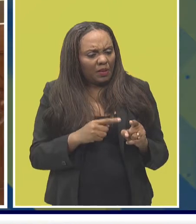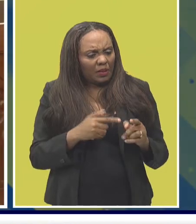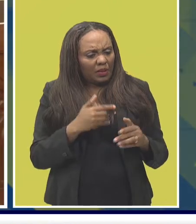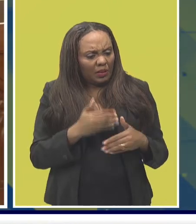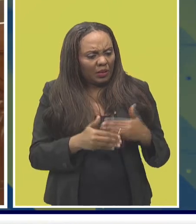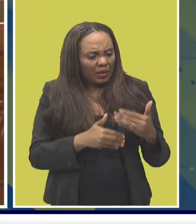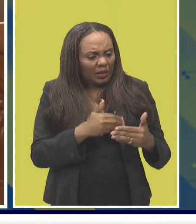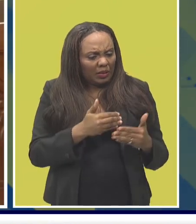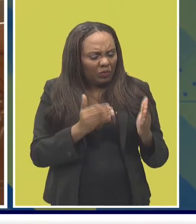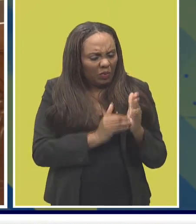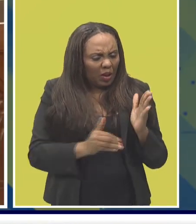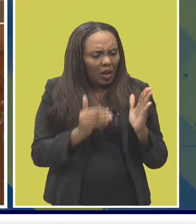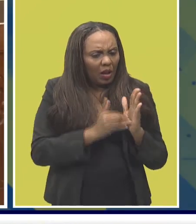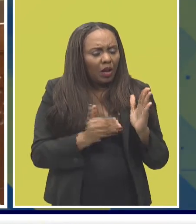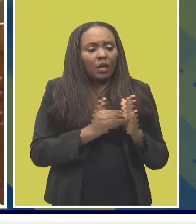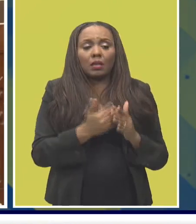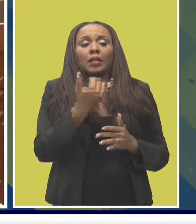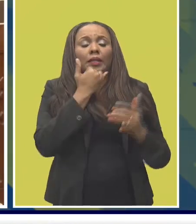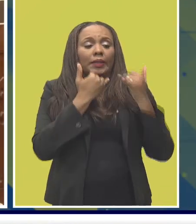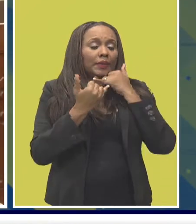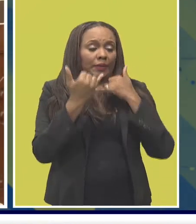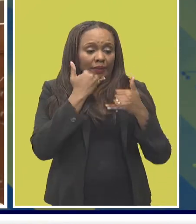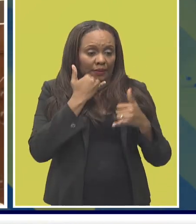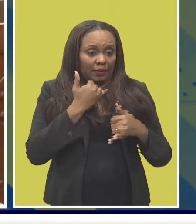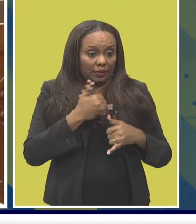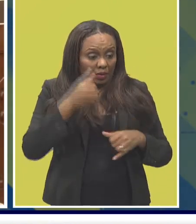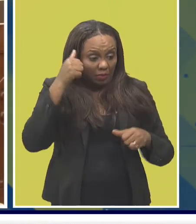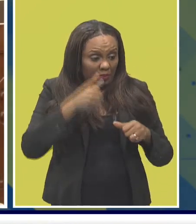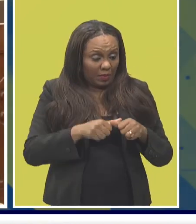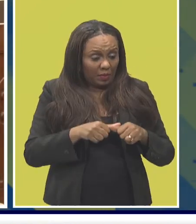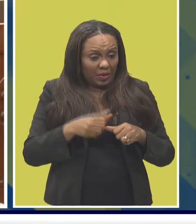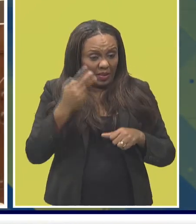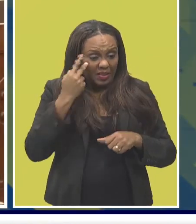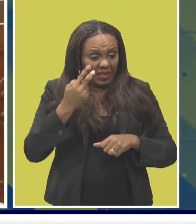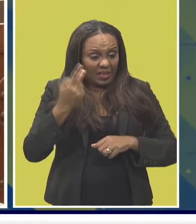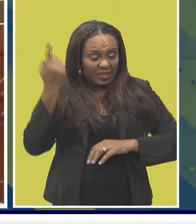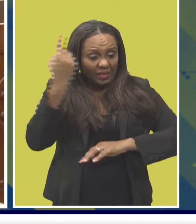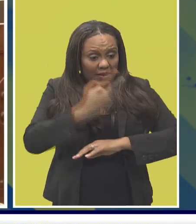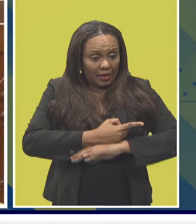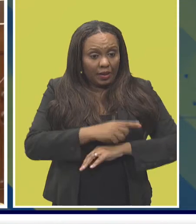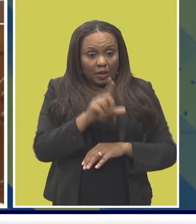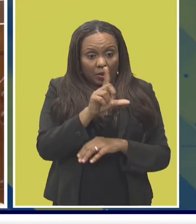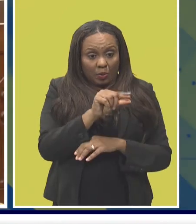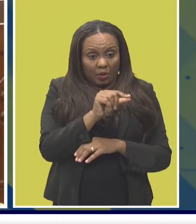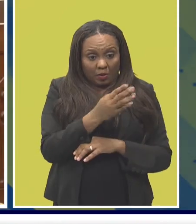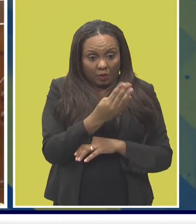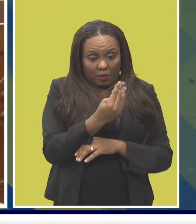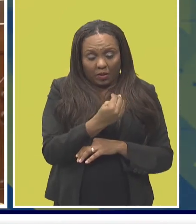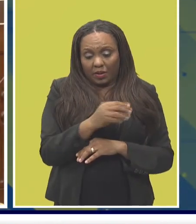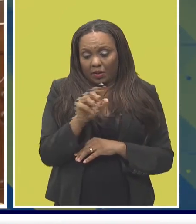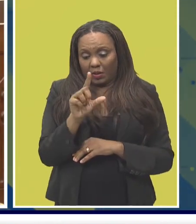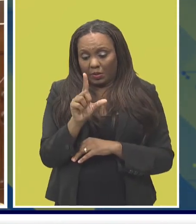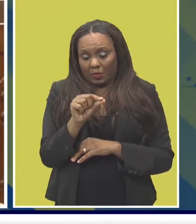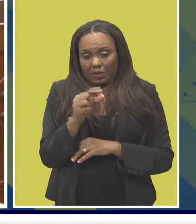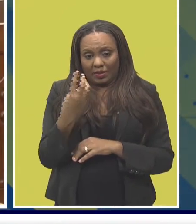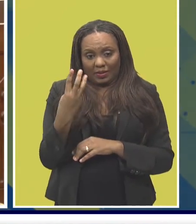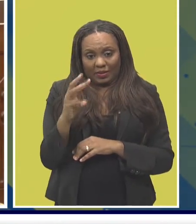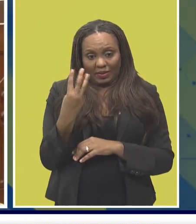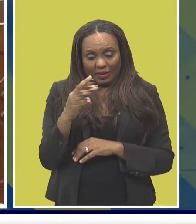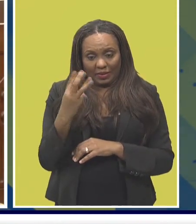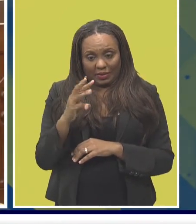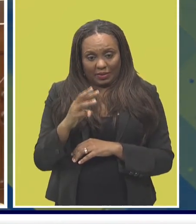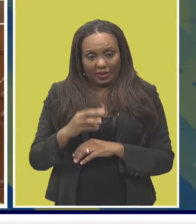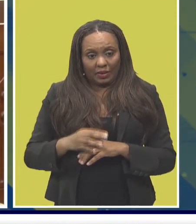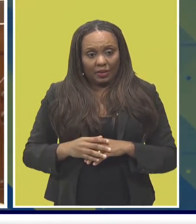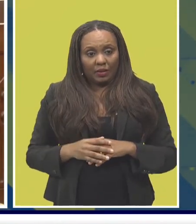just an error. This here happens, remind you, these are dated in 2014 and in 2016 respectively.